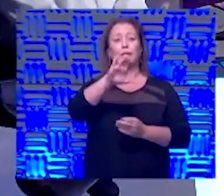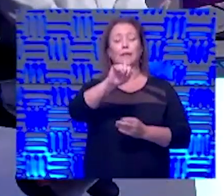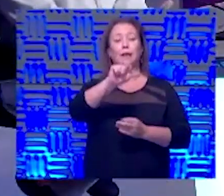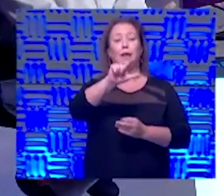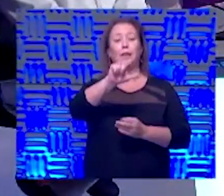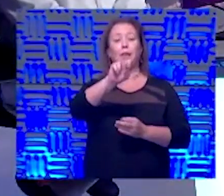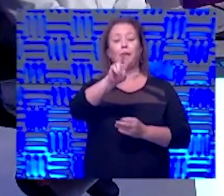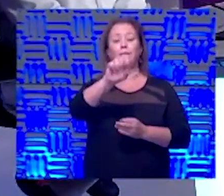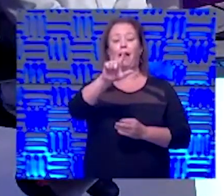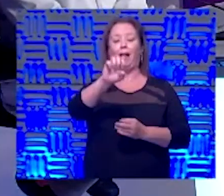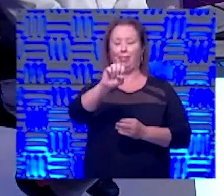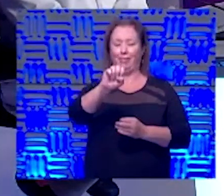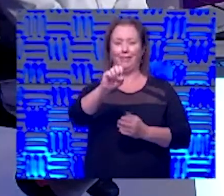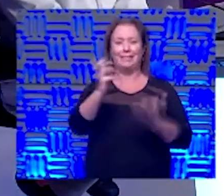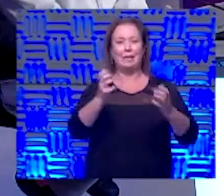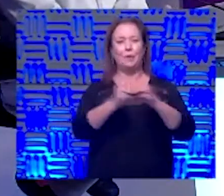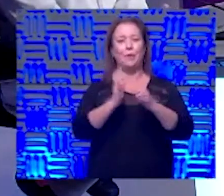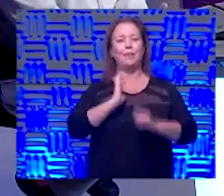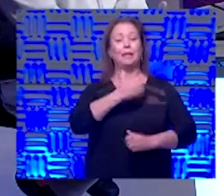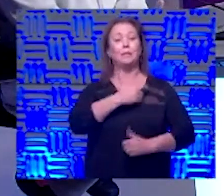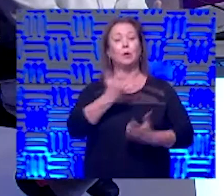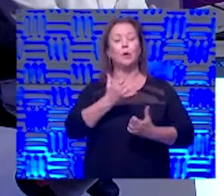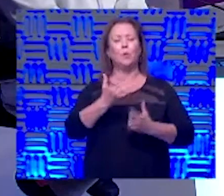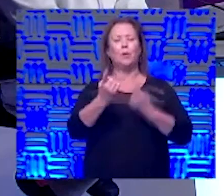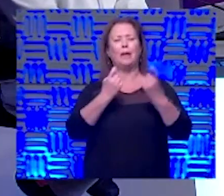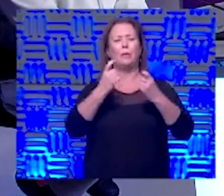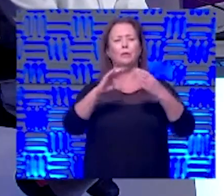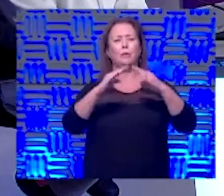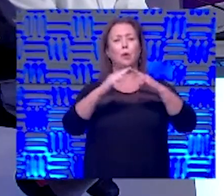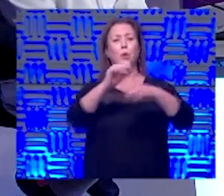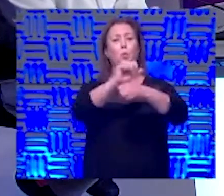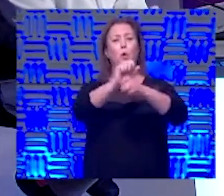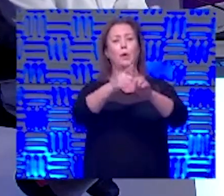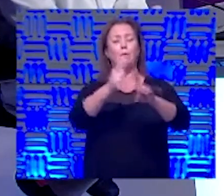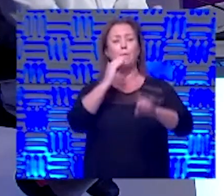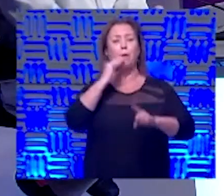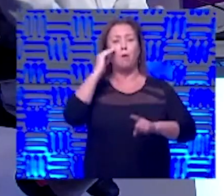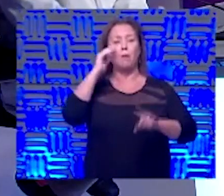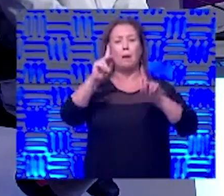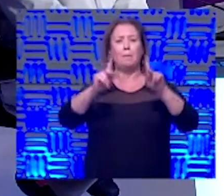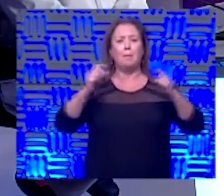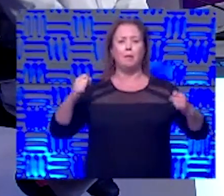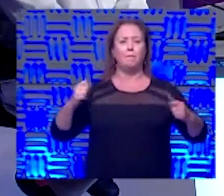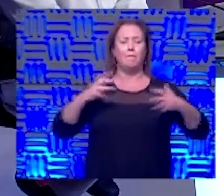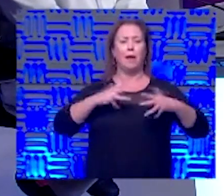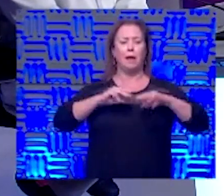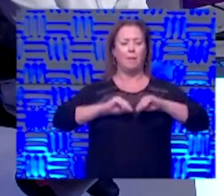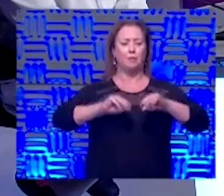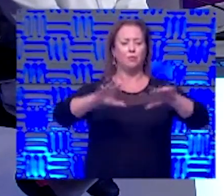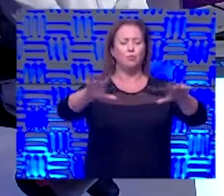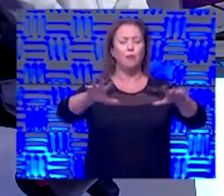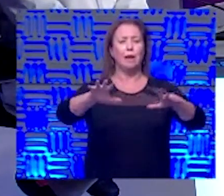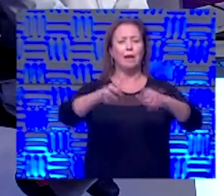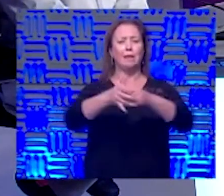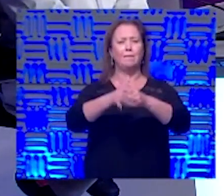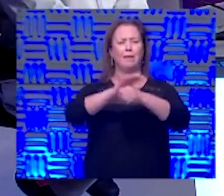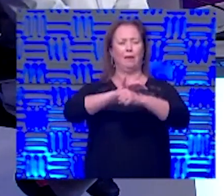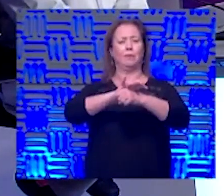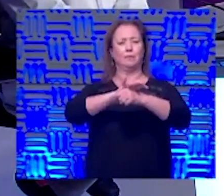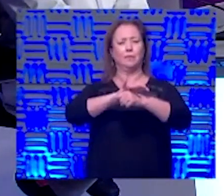morning also. You know, we're getting a lot of questions from our community about working from home. You know, people are afraid about spreading the virus,